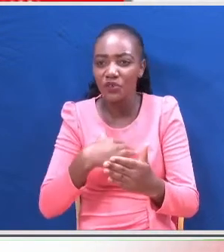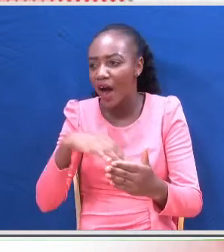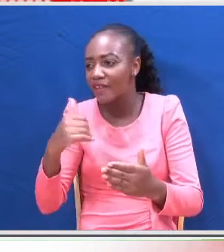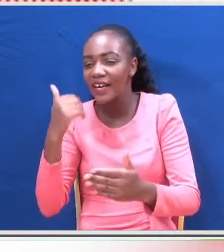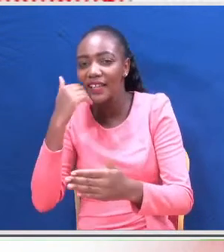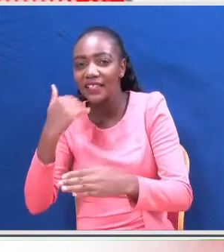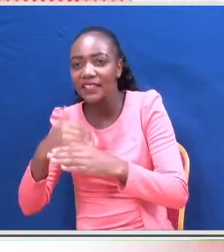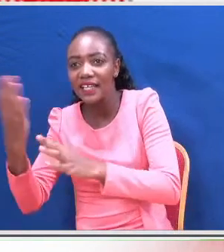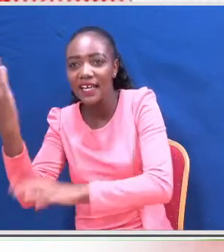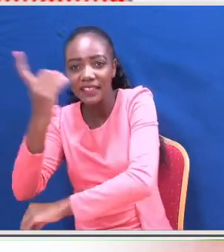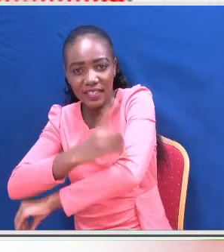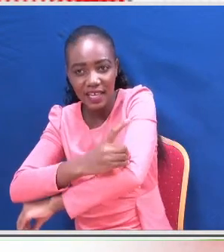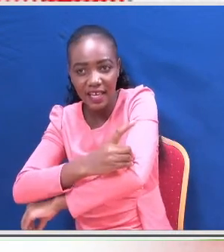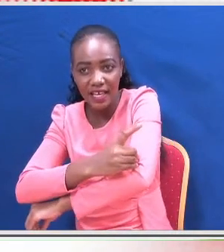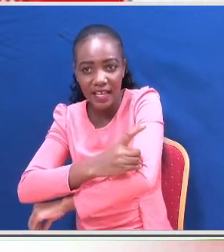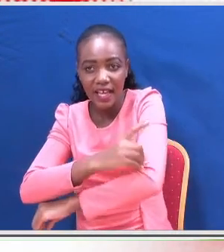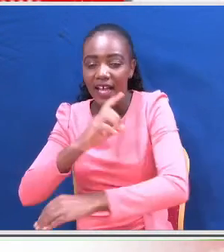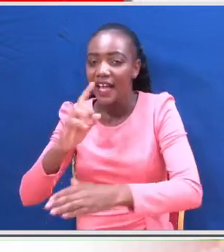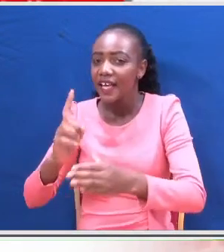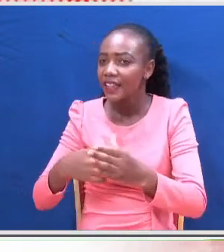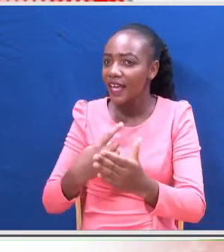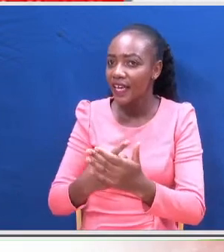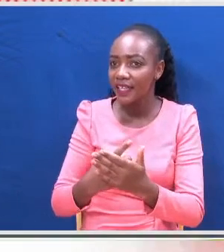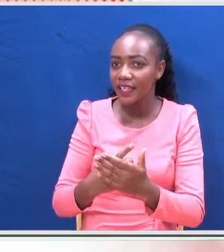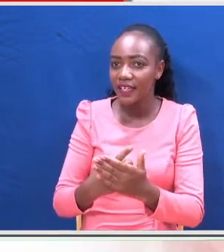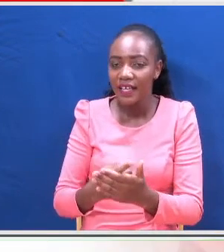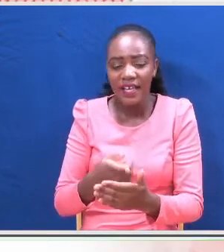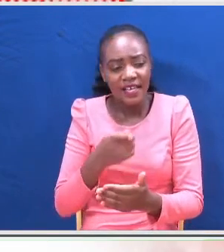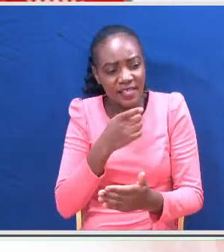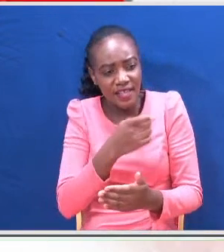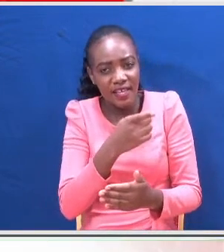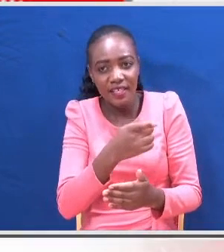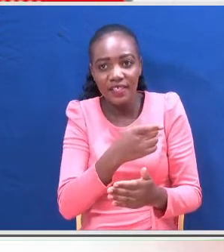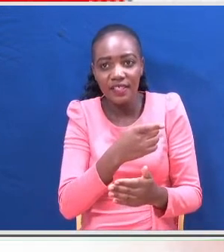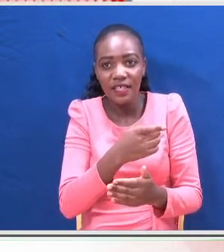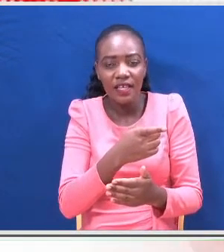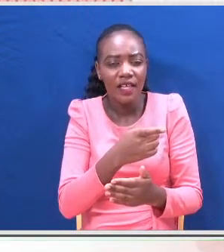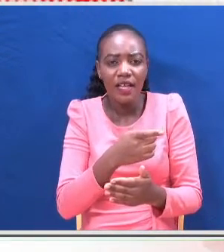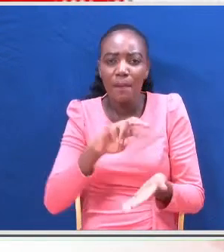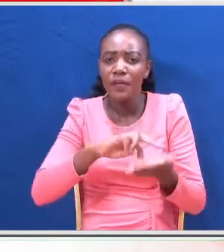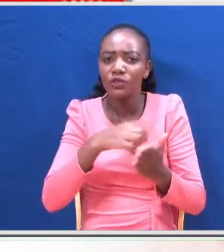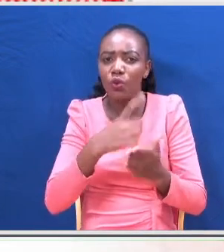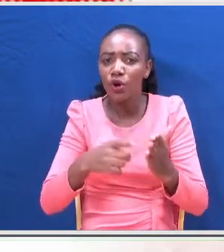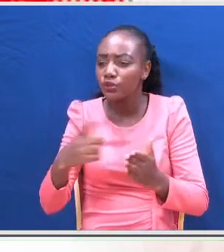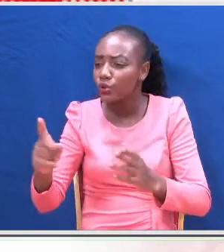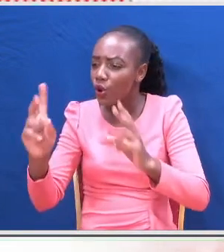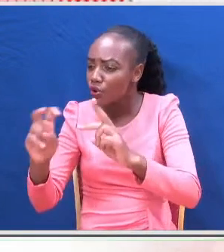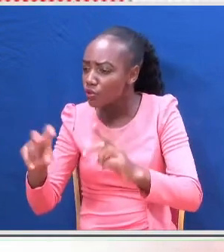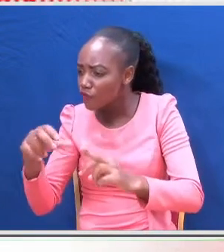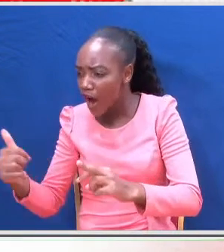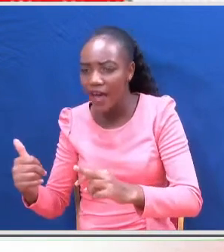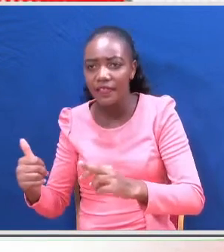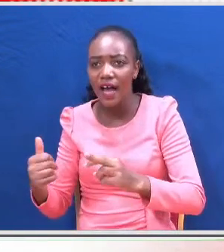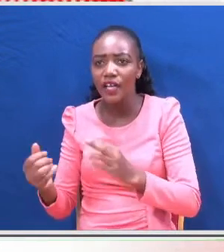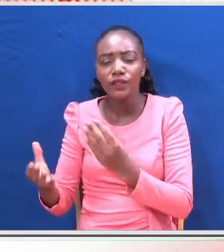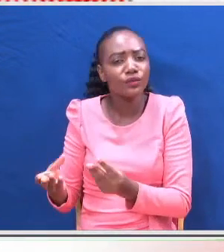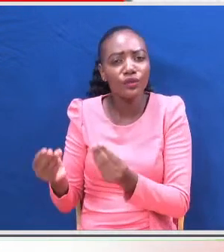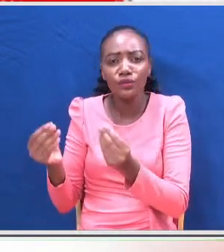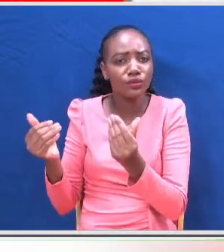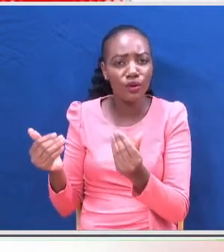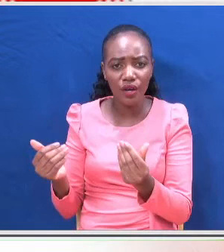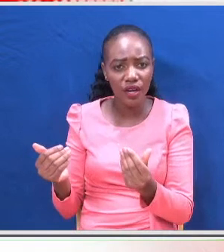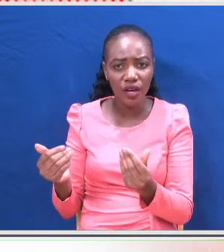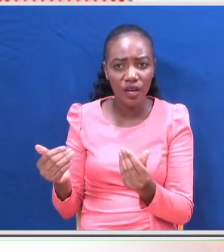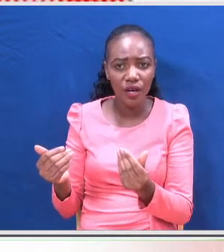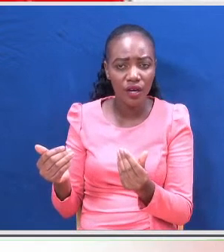day, let's be alive to the fact that and look out for other health events that may also be associated. Let's not